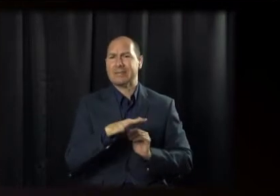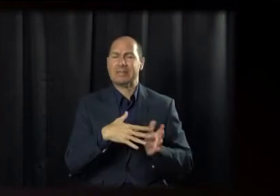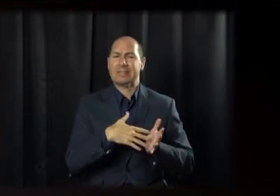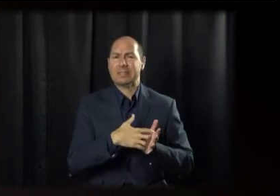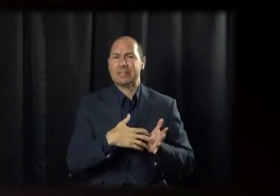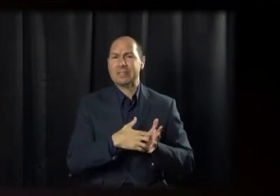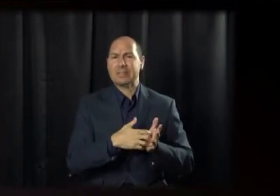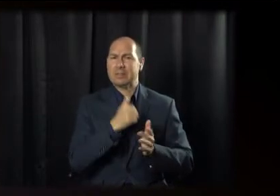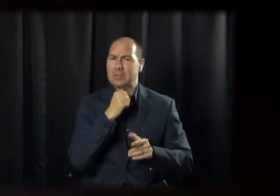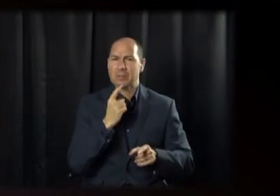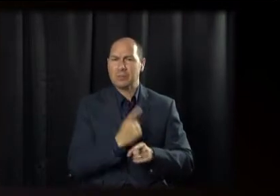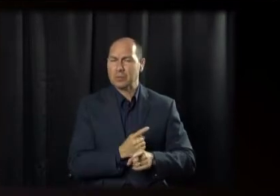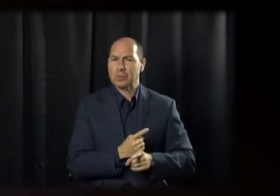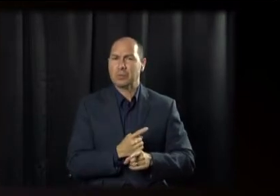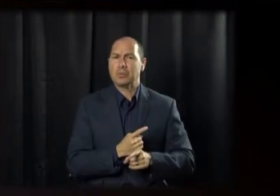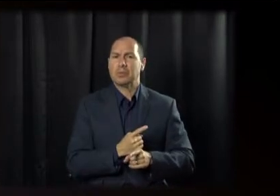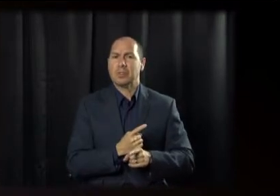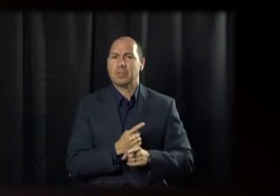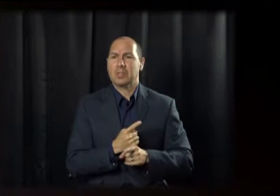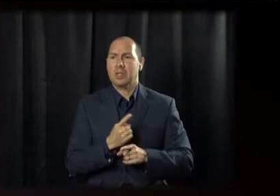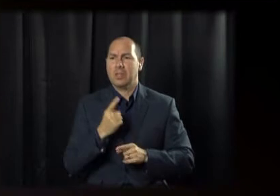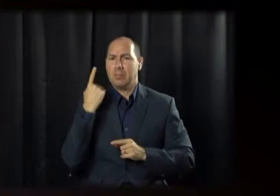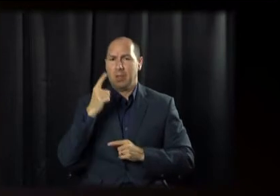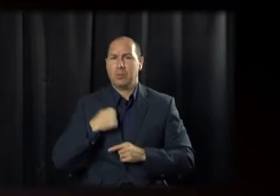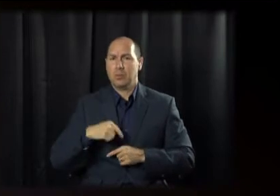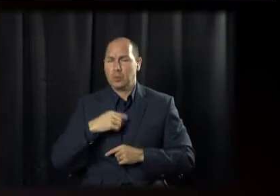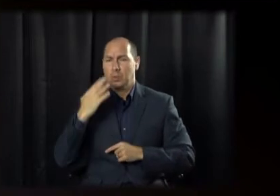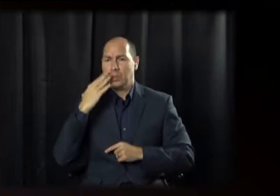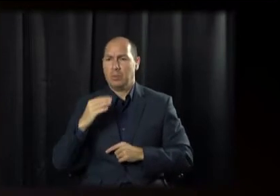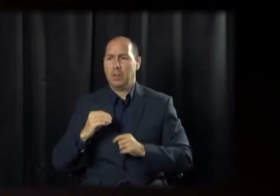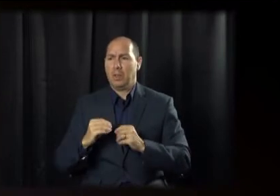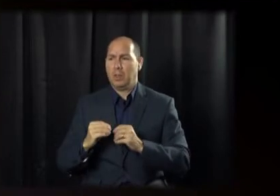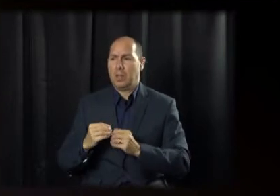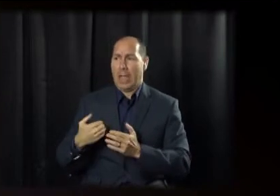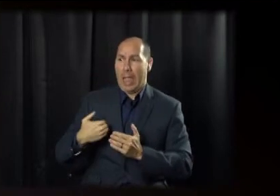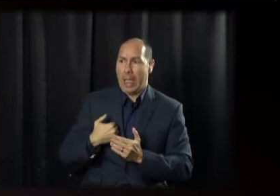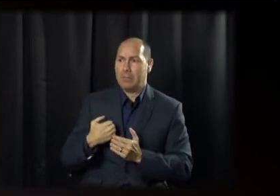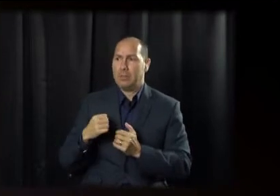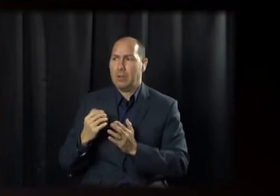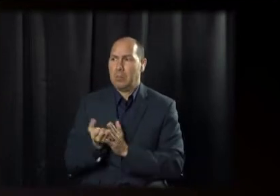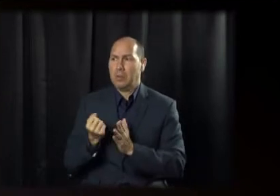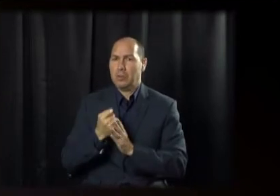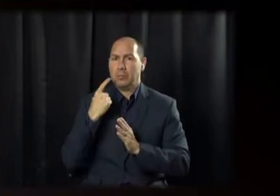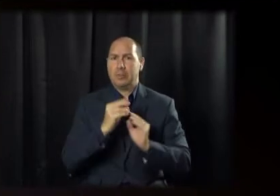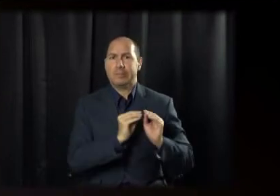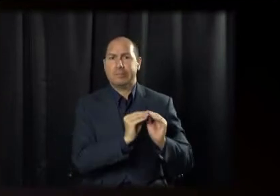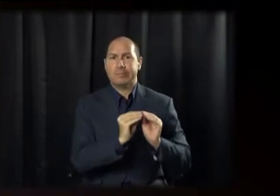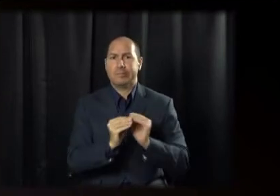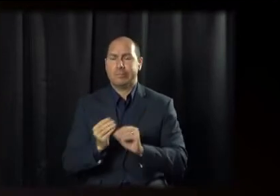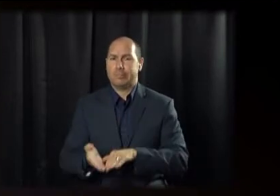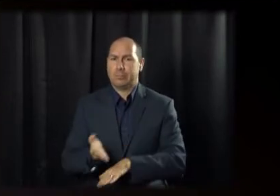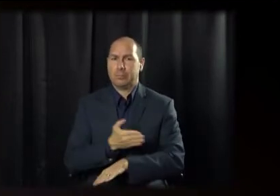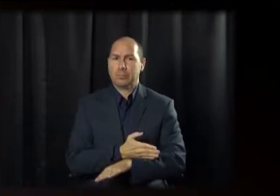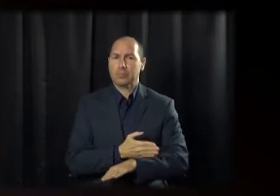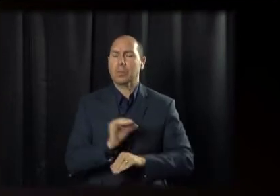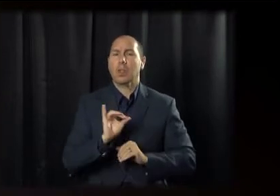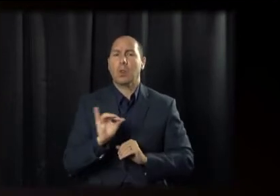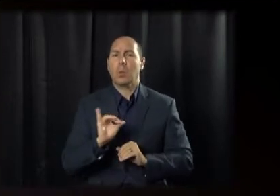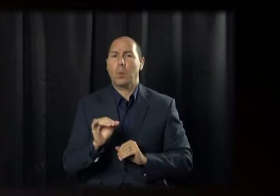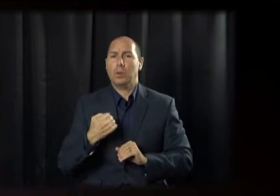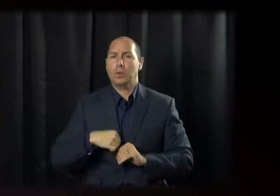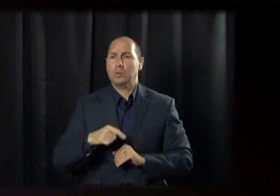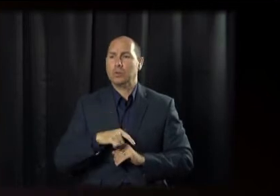and financial capabilities and resources, improving timely delivery of maintenance and capital projects, and empowering the